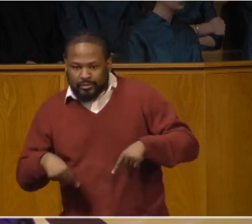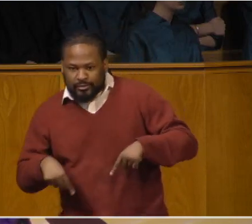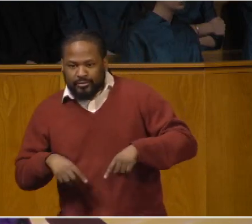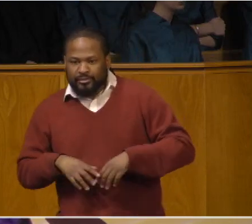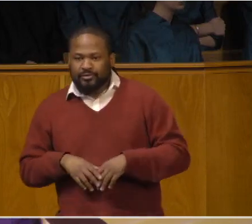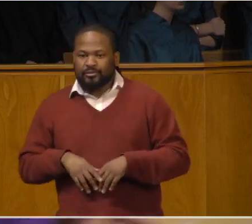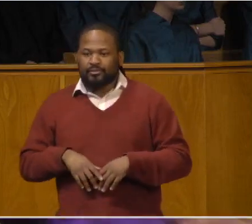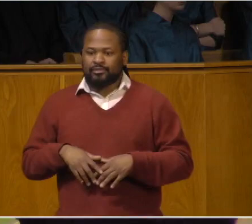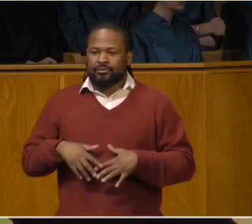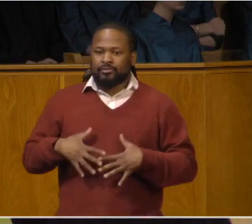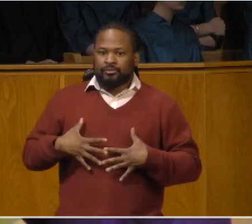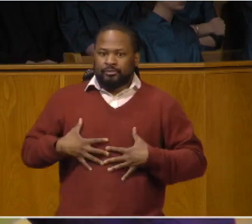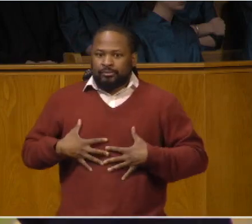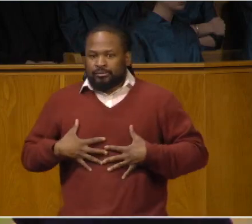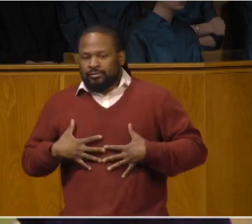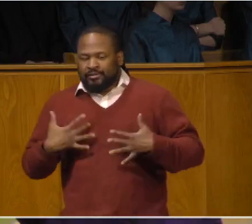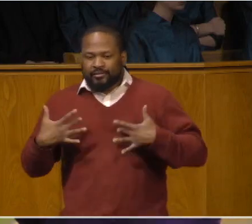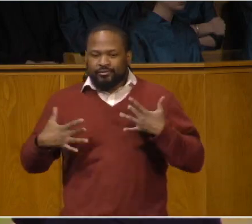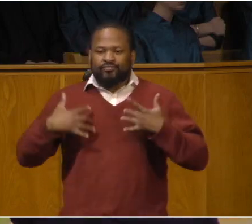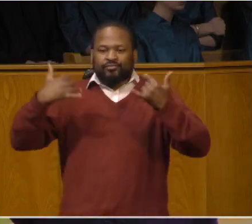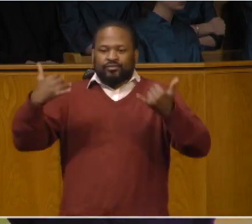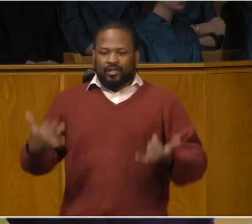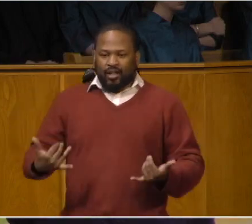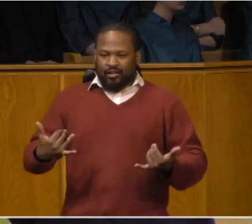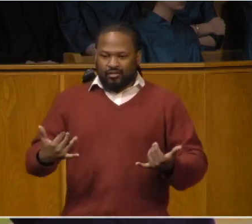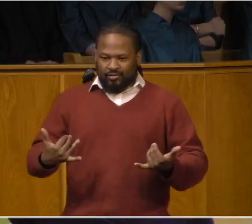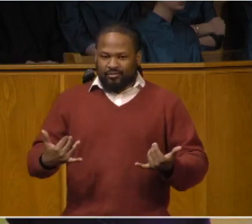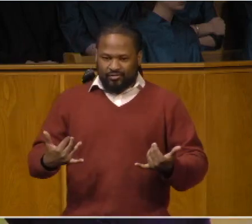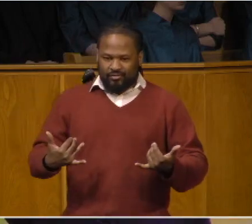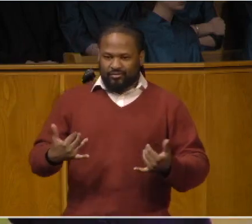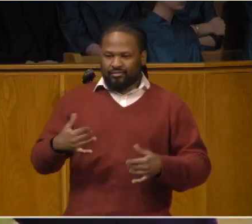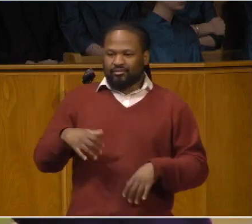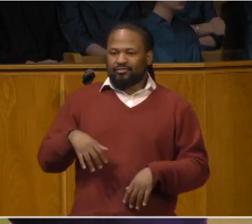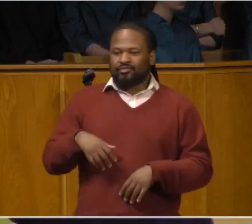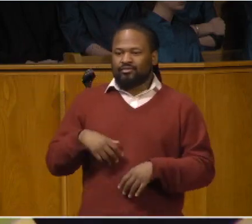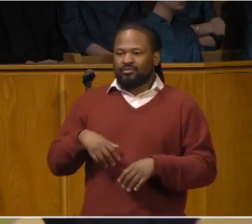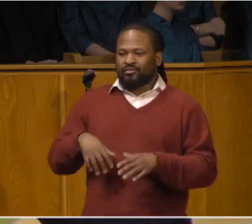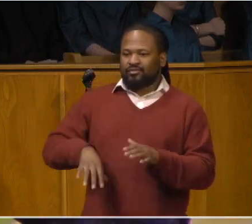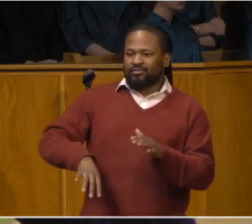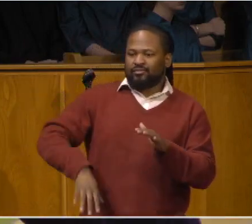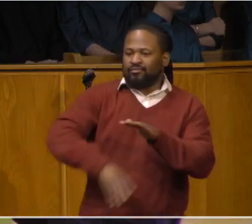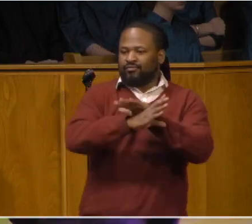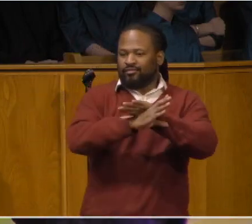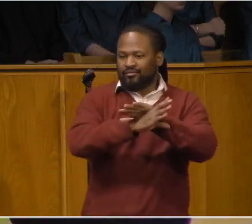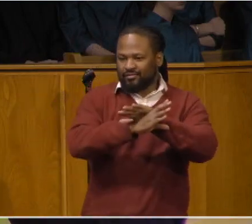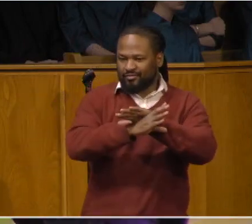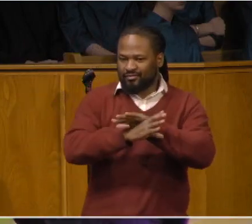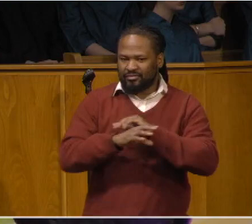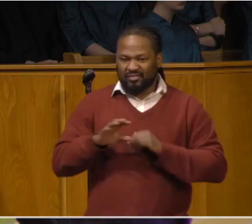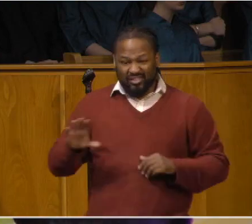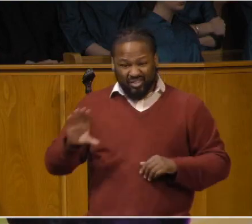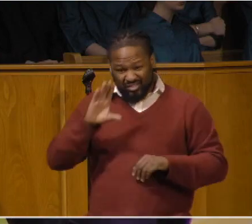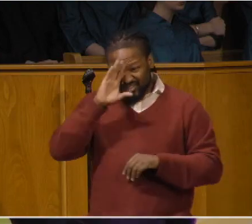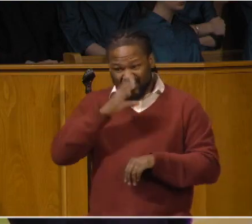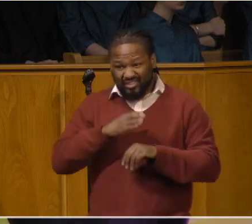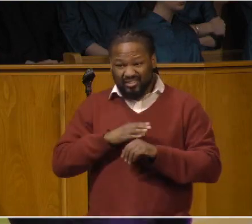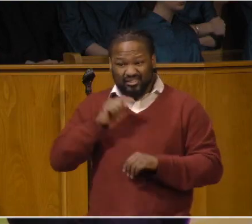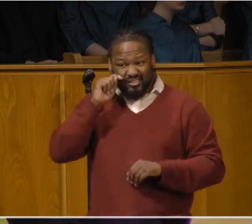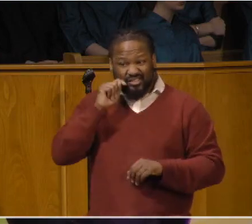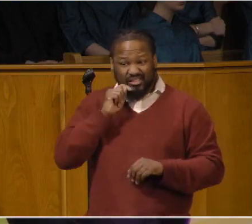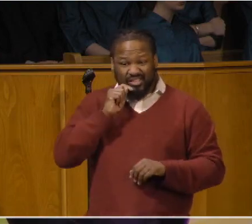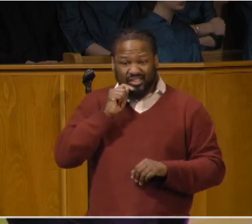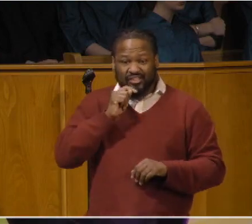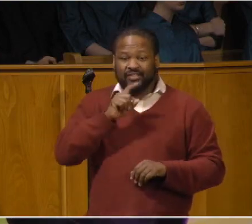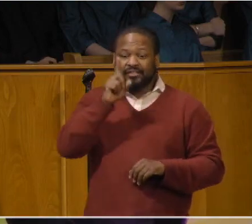She is now evicted with her teenage son. A single black mom, homeless, with no health care.